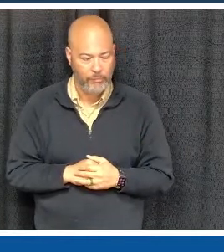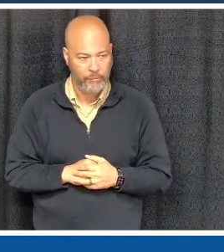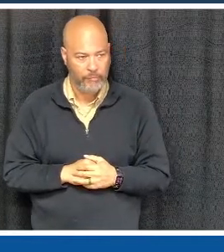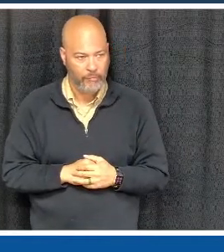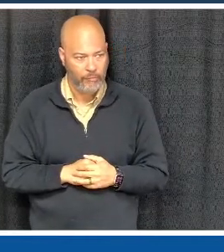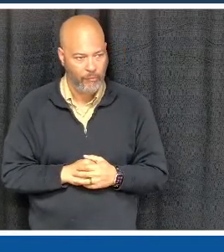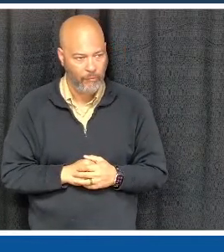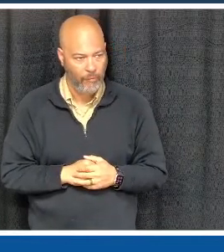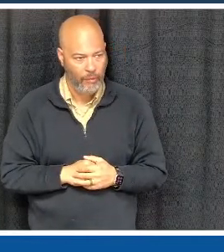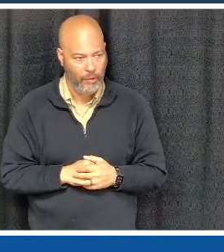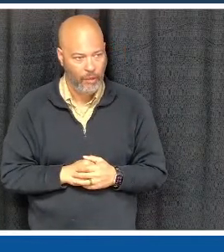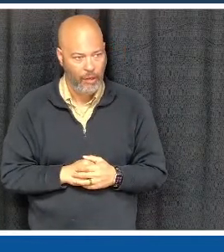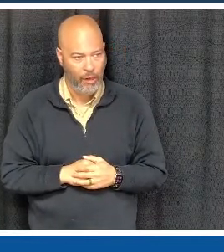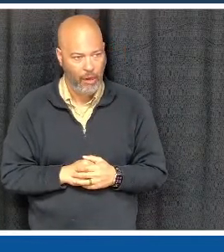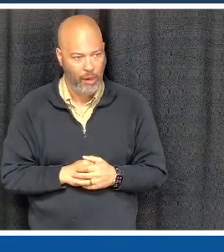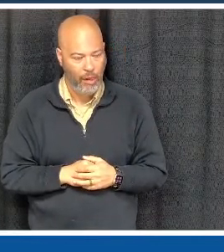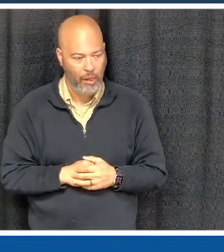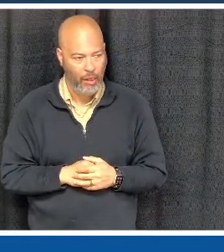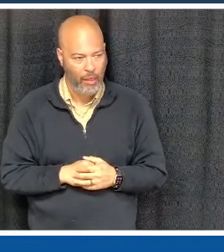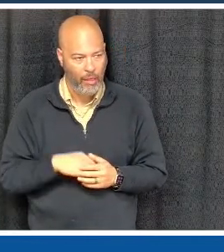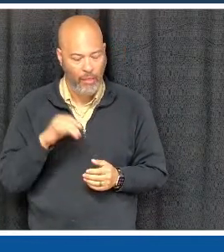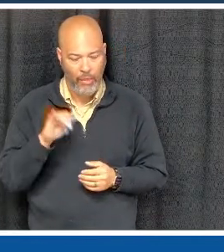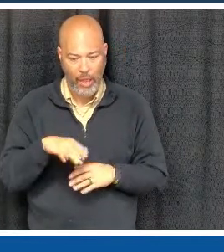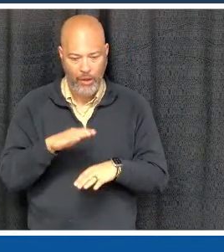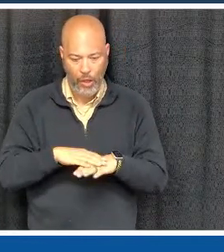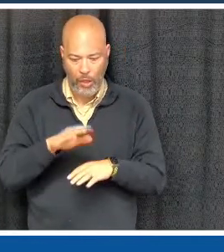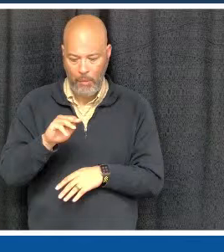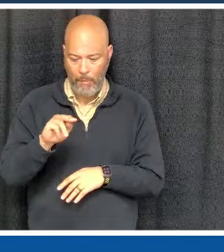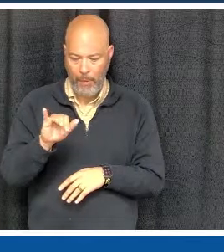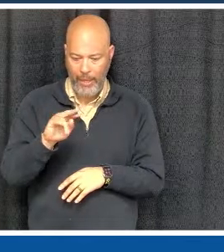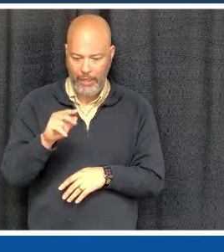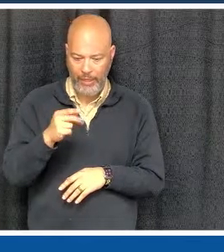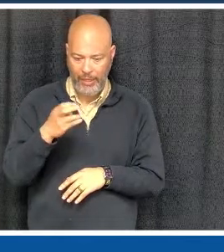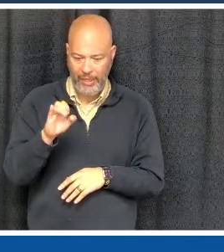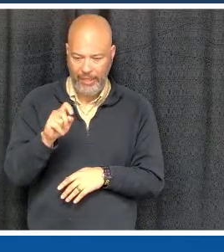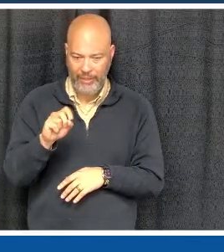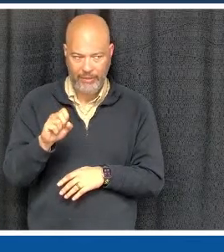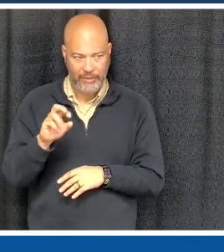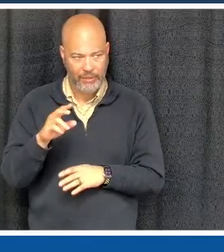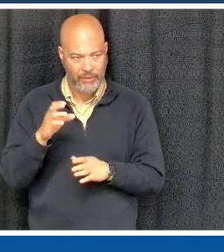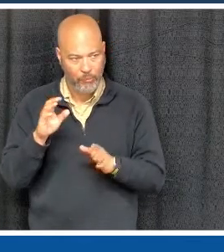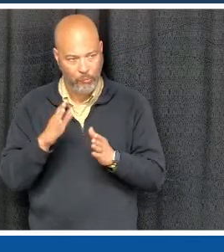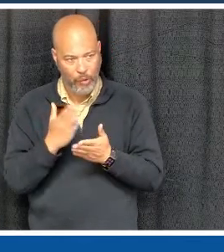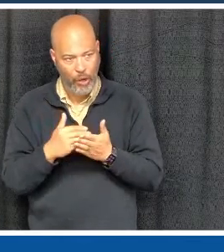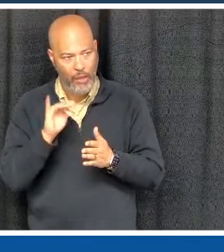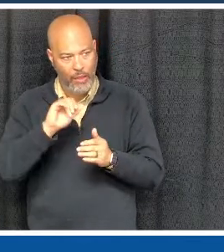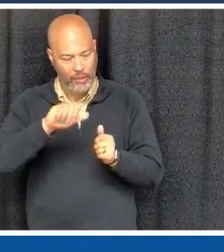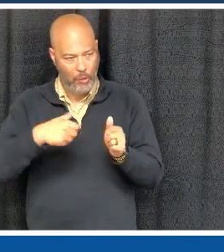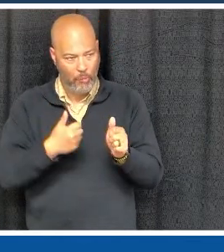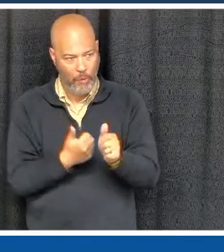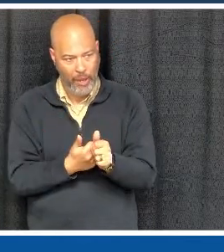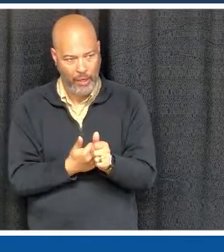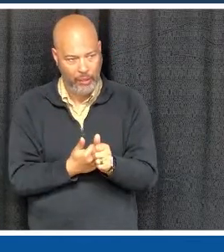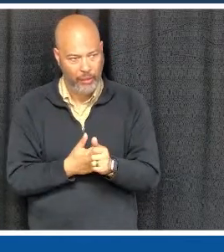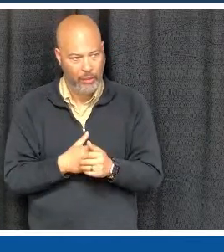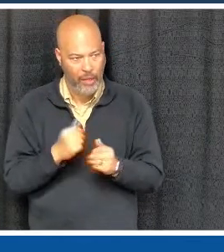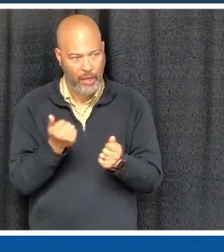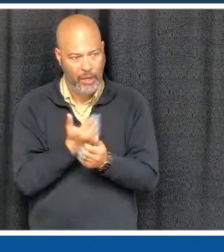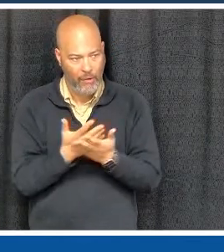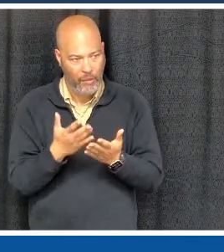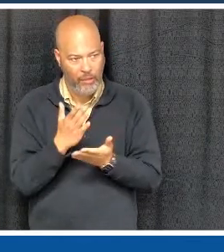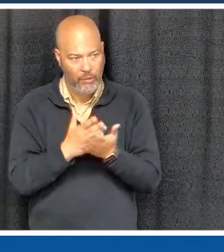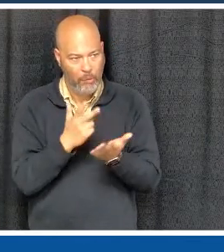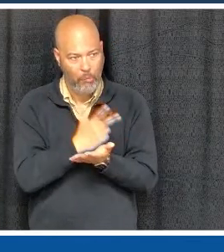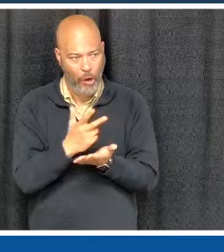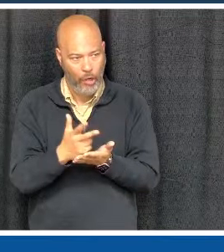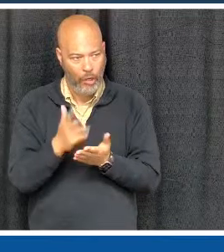And that's the short side. That would face the Manning Heights side. And then this is the back side, the amenities, and some of the parking would